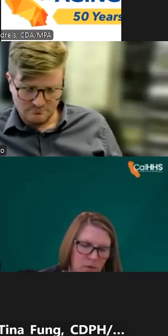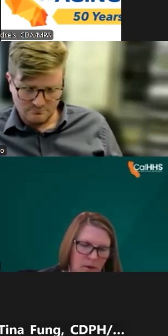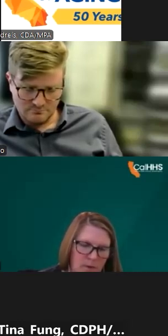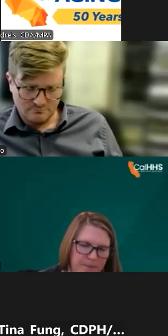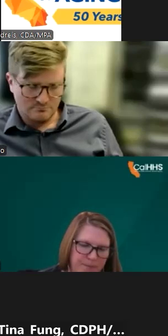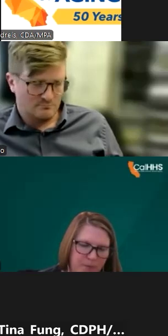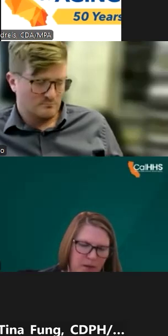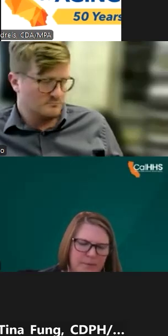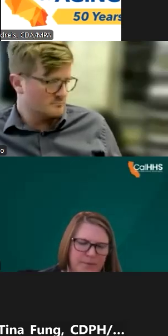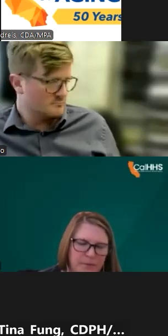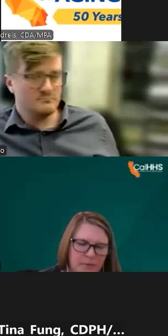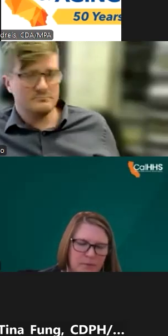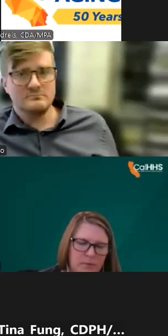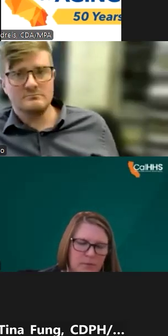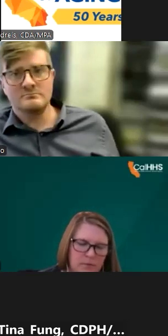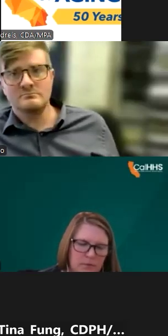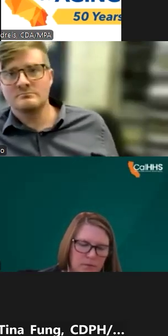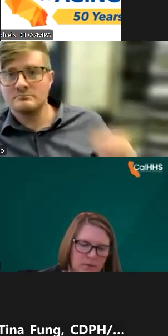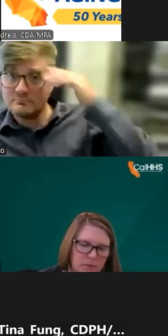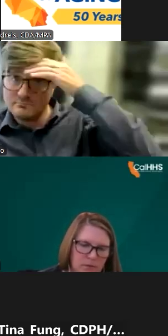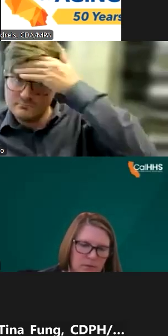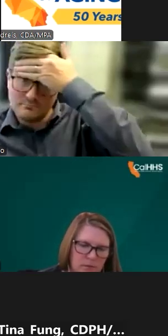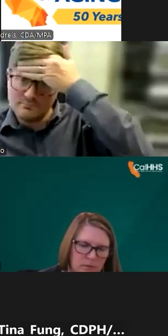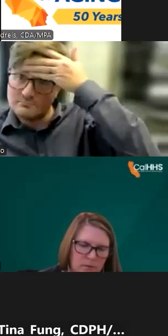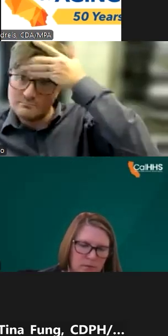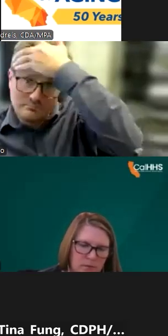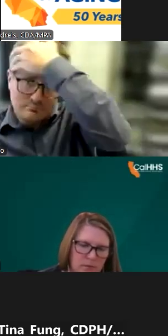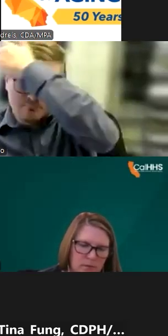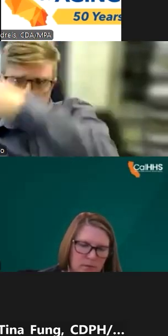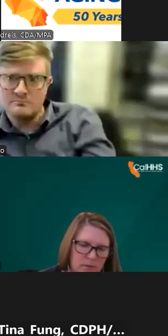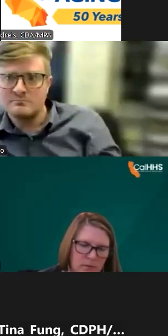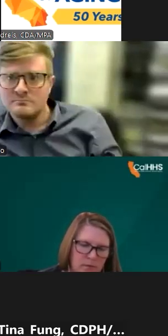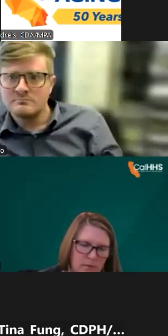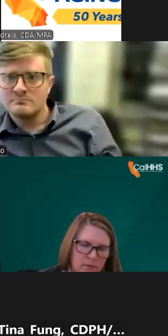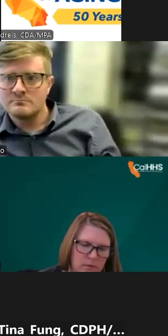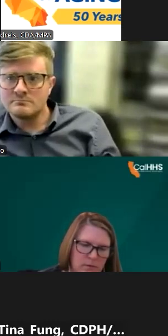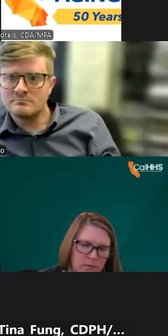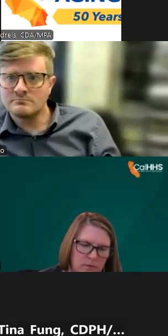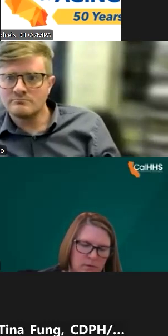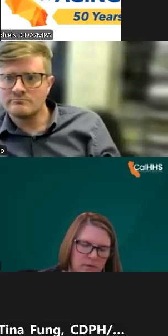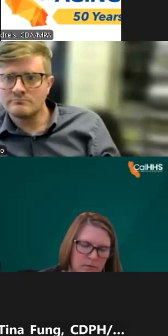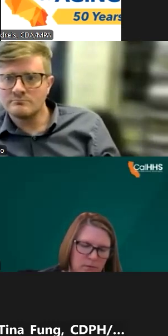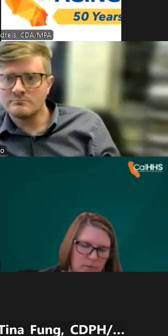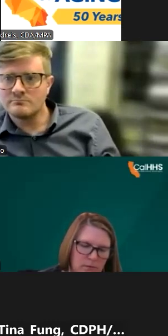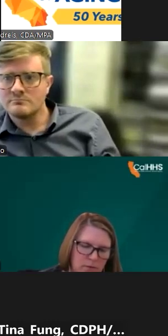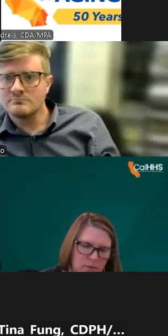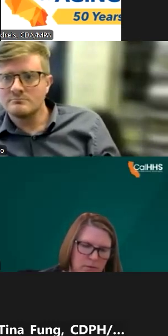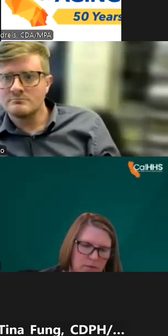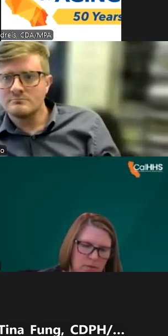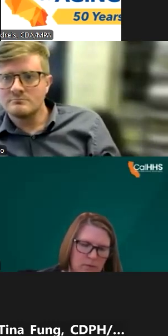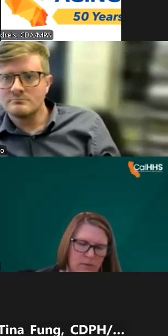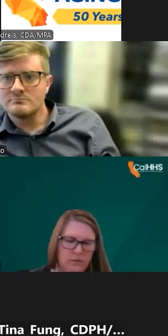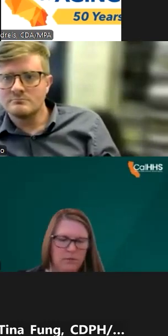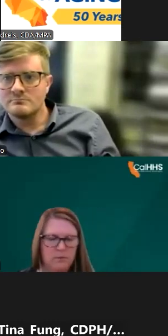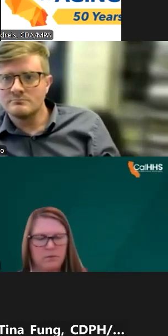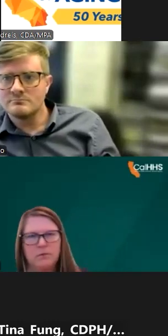government, county government, it's hard for them. In a lot of cases, their hands are tied. There are certain things they can't say and certain